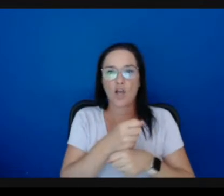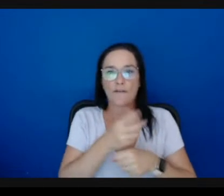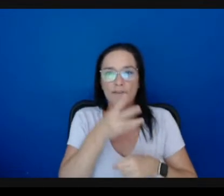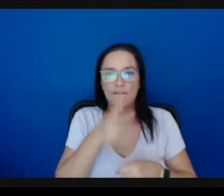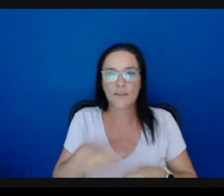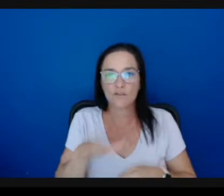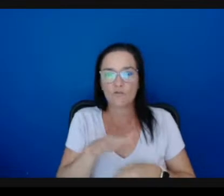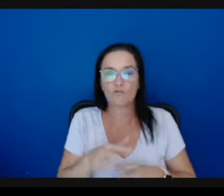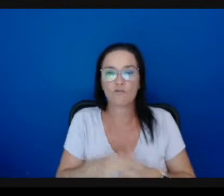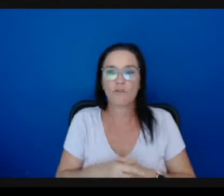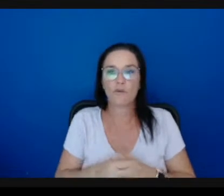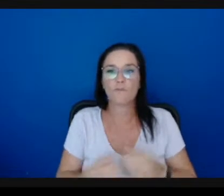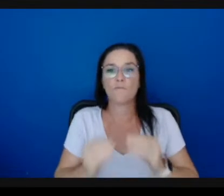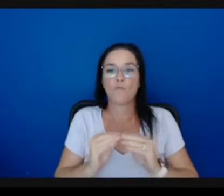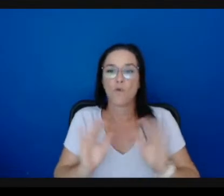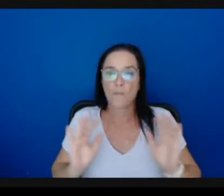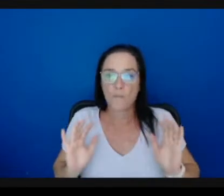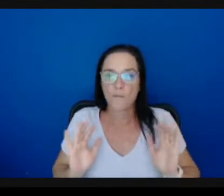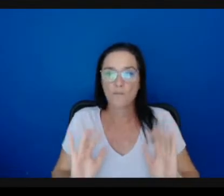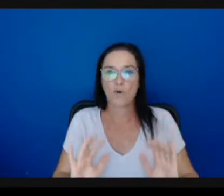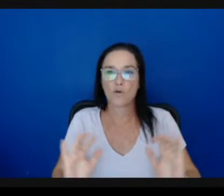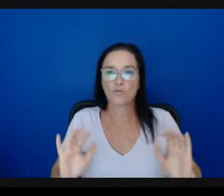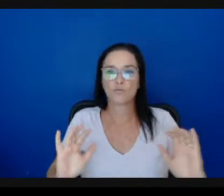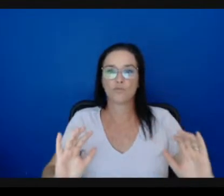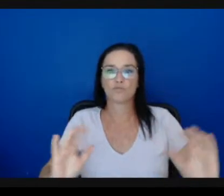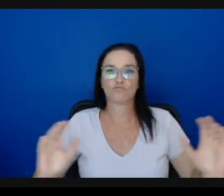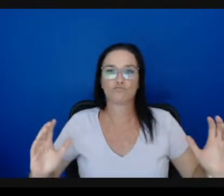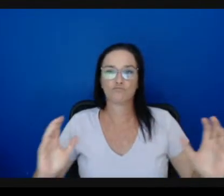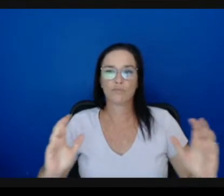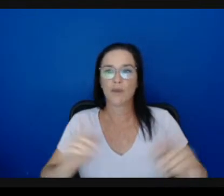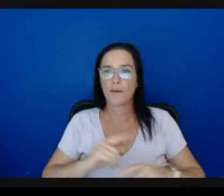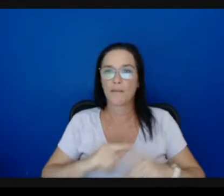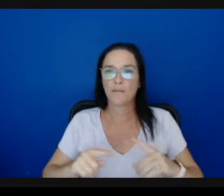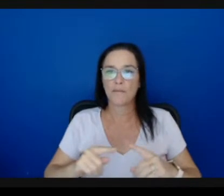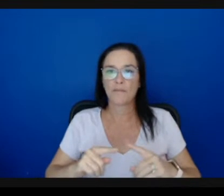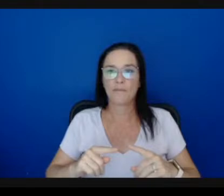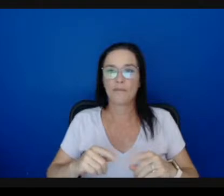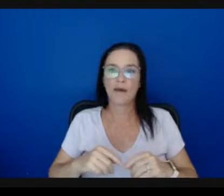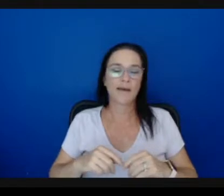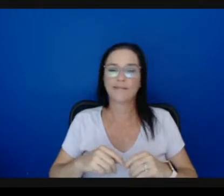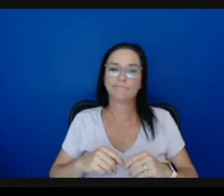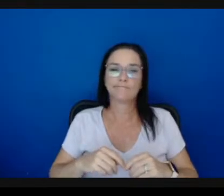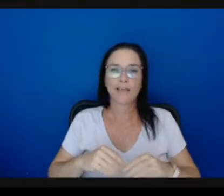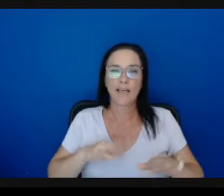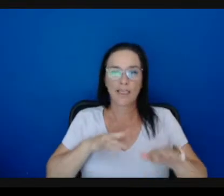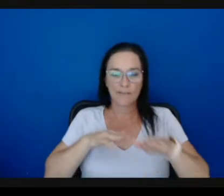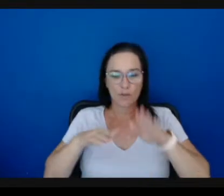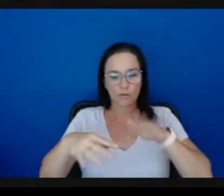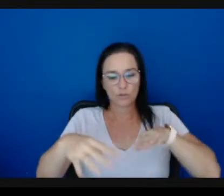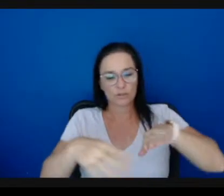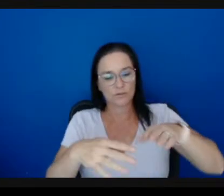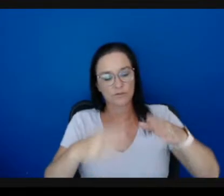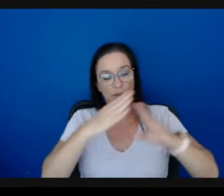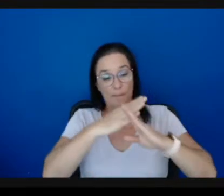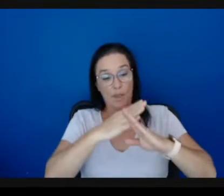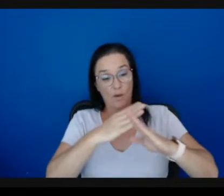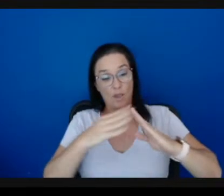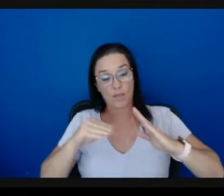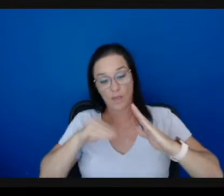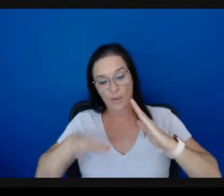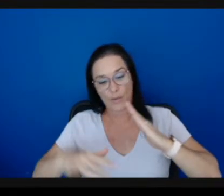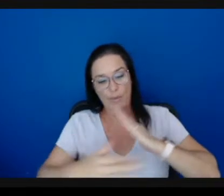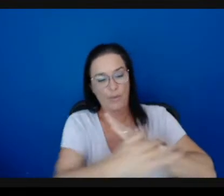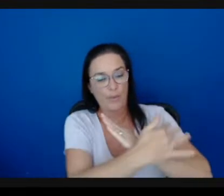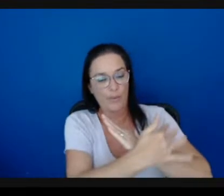diversions. But the flows went around the earth dikes and destroyed a lot of